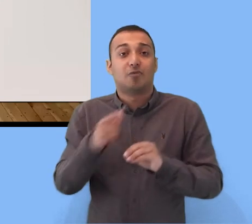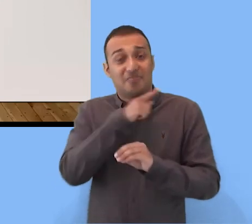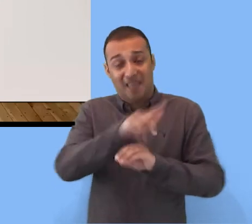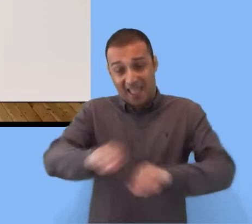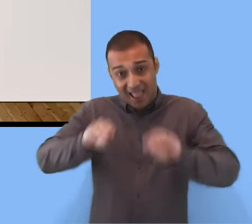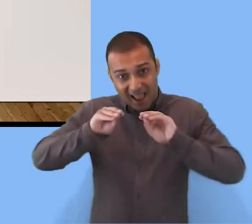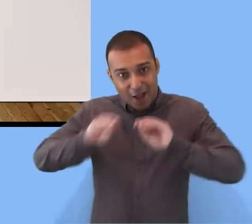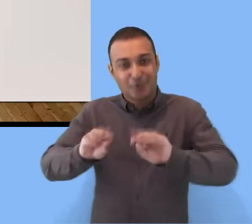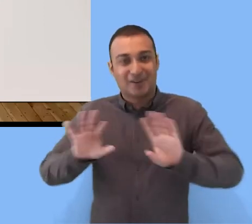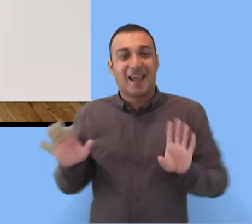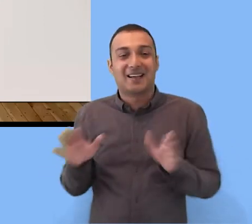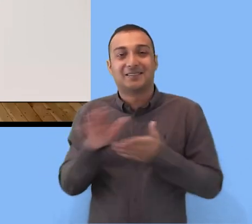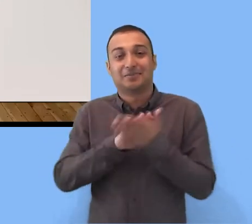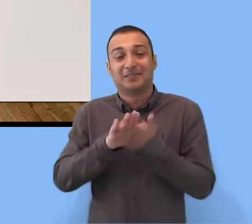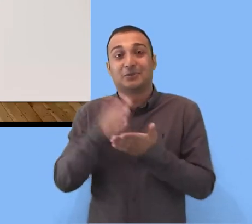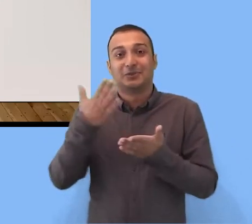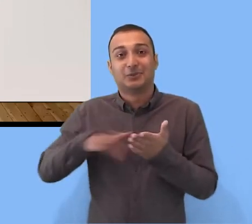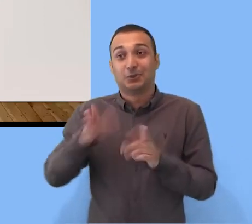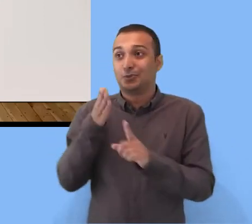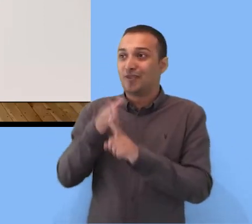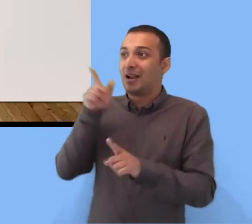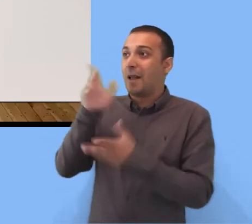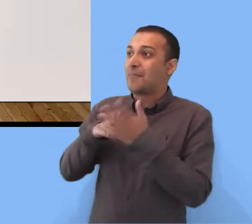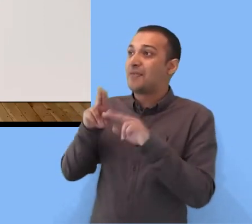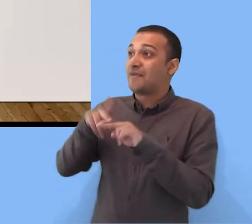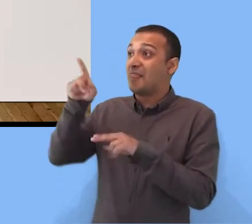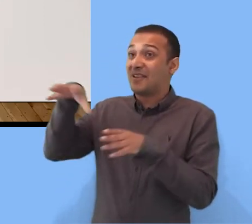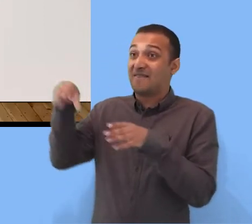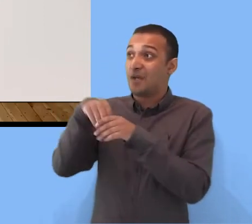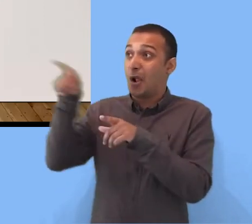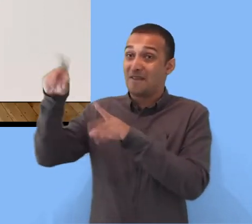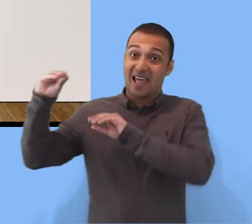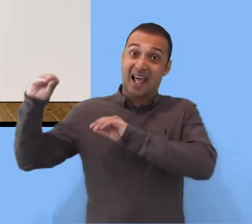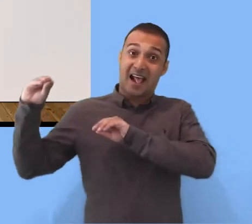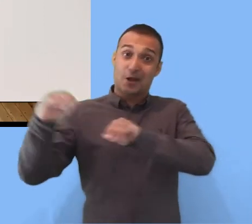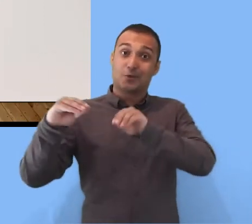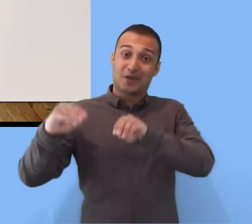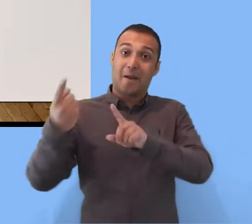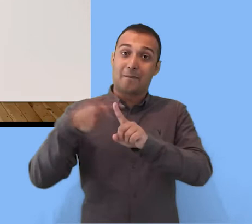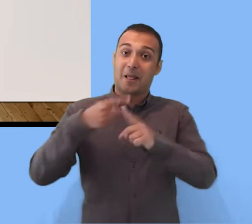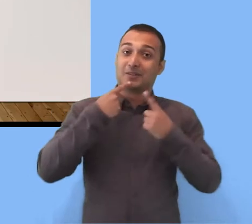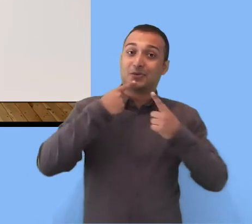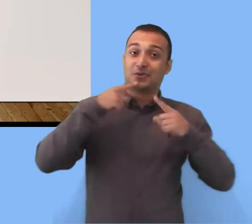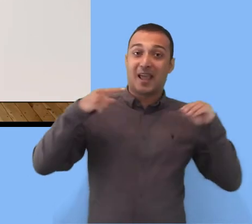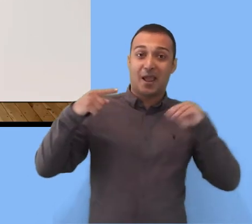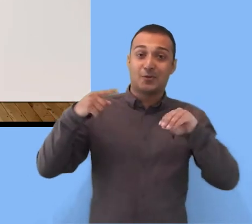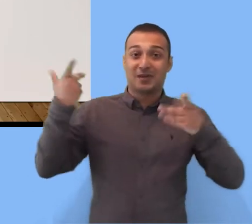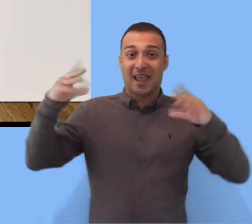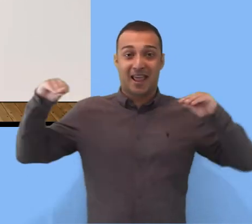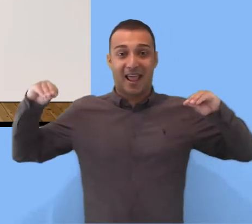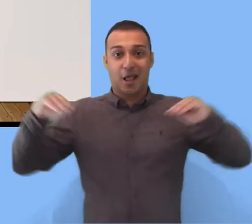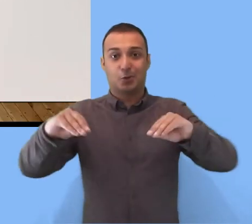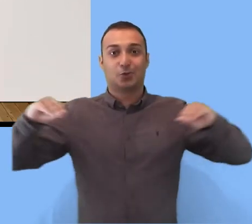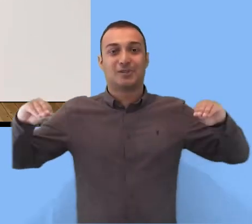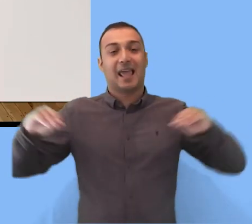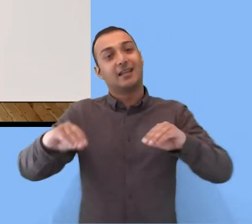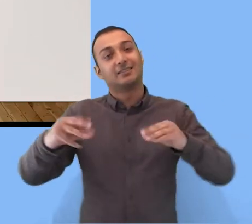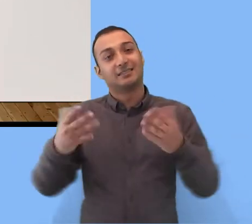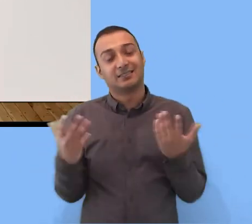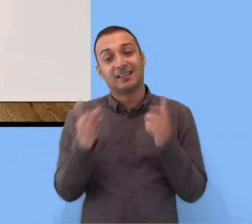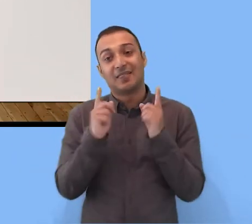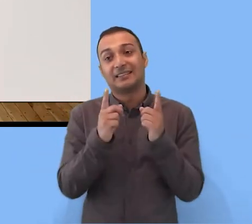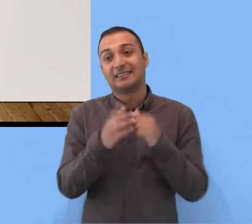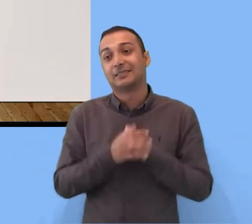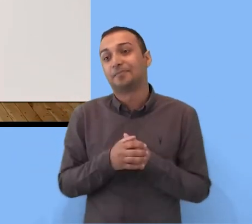So why should we care about parental engagement with learning or engaging parents with learning? Well, Tom's already shown you the data from the Institute